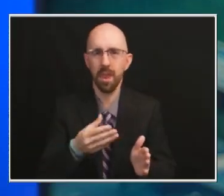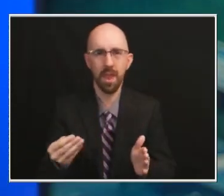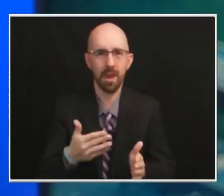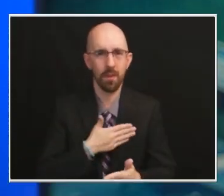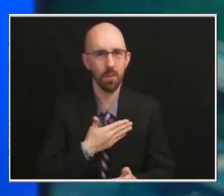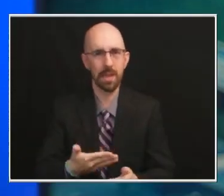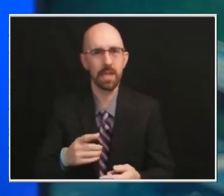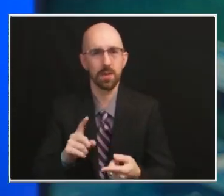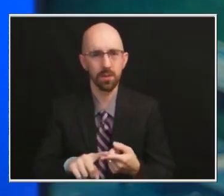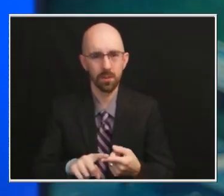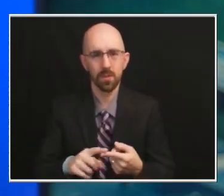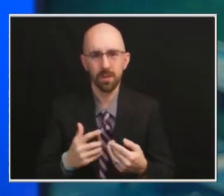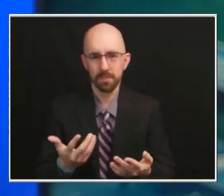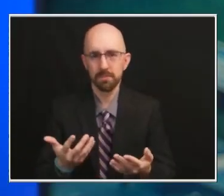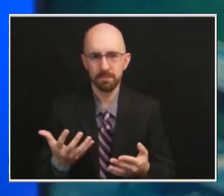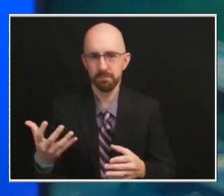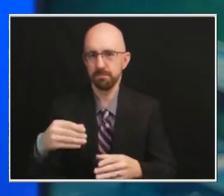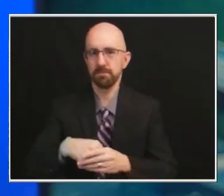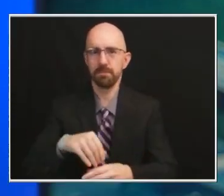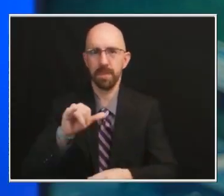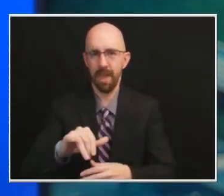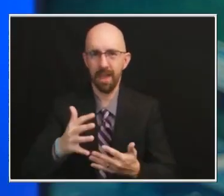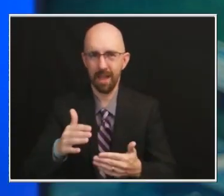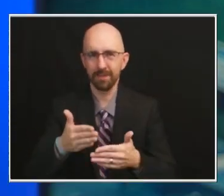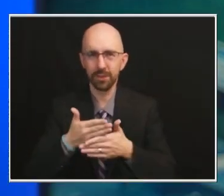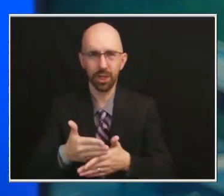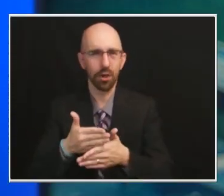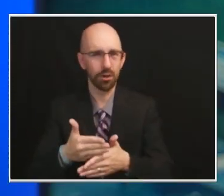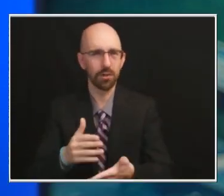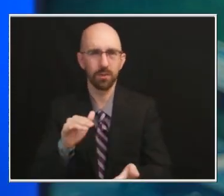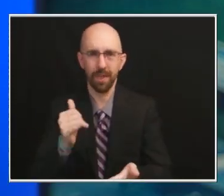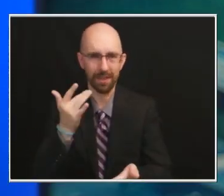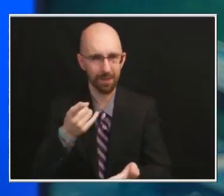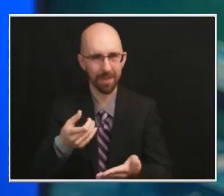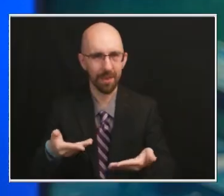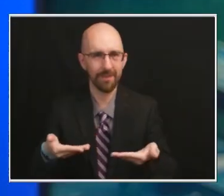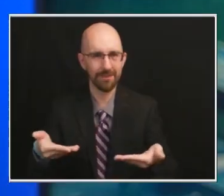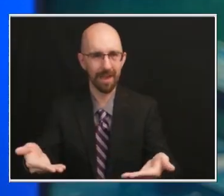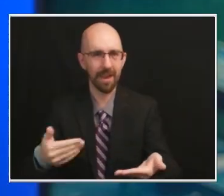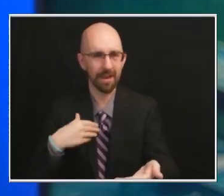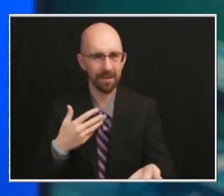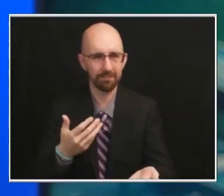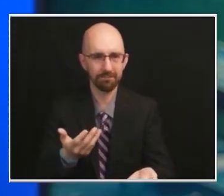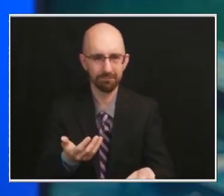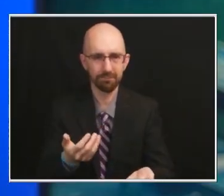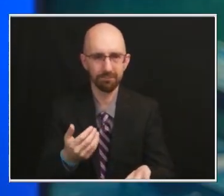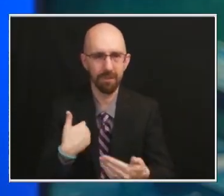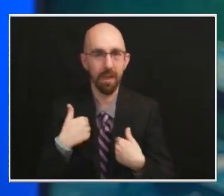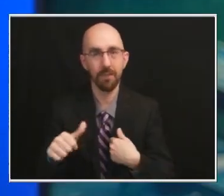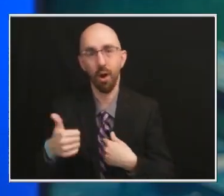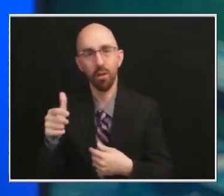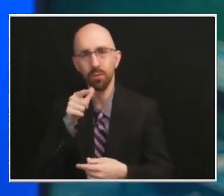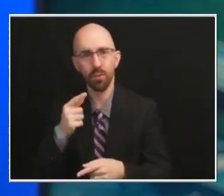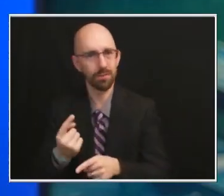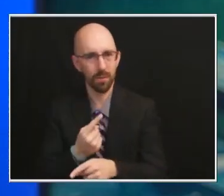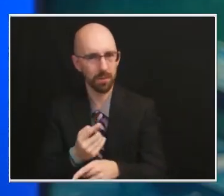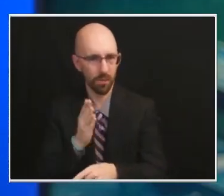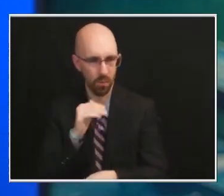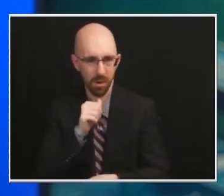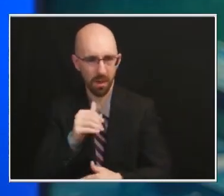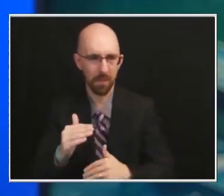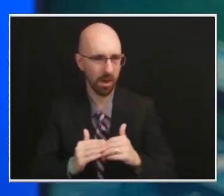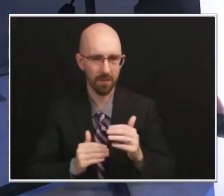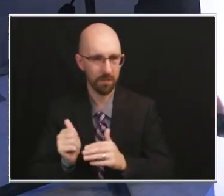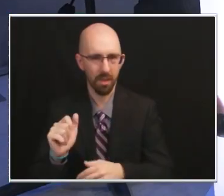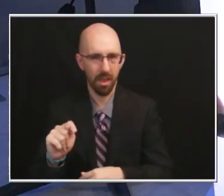to be part of it and kind of share, so that's why they got invited, and I have others who appropriately would not be comfortable at all